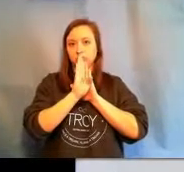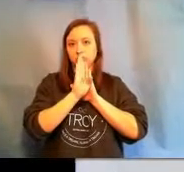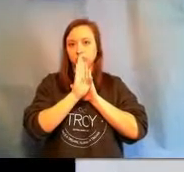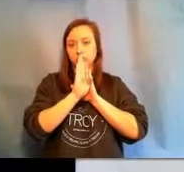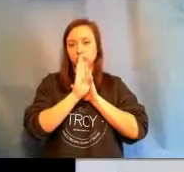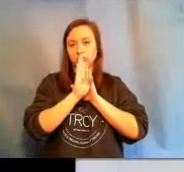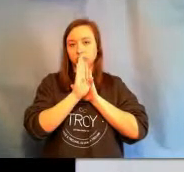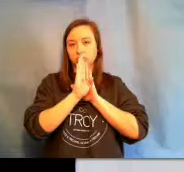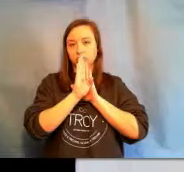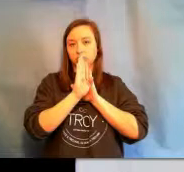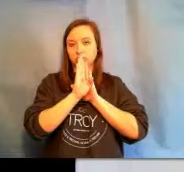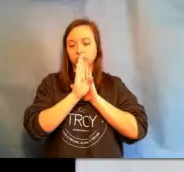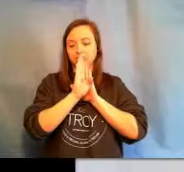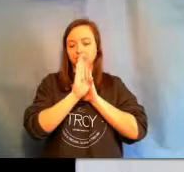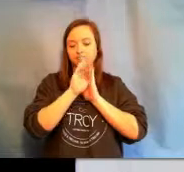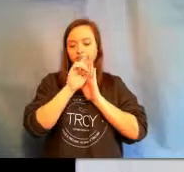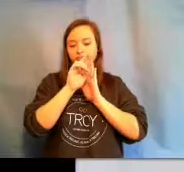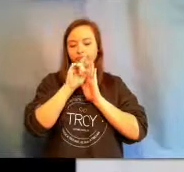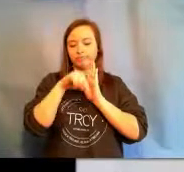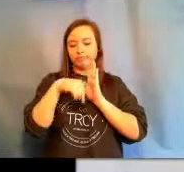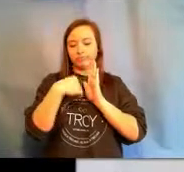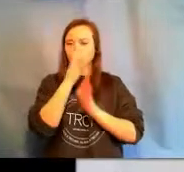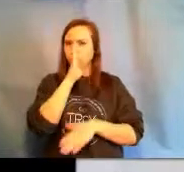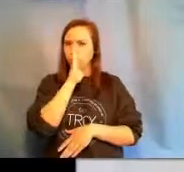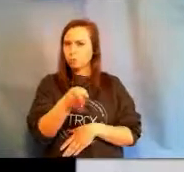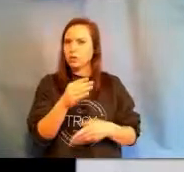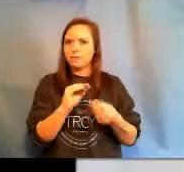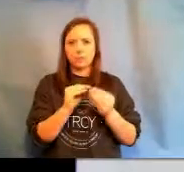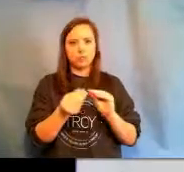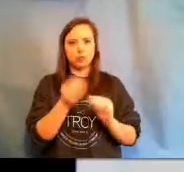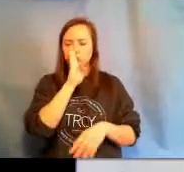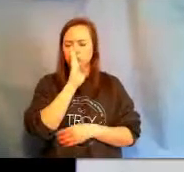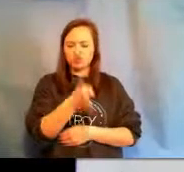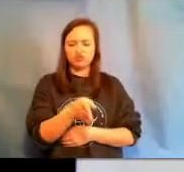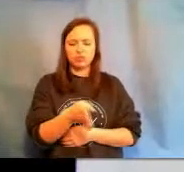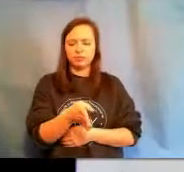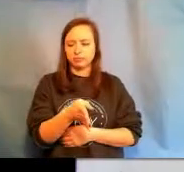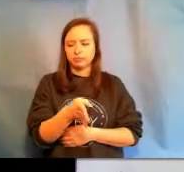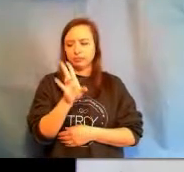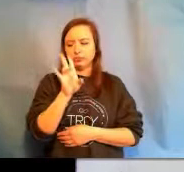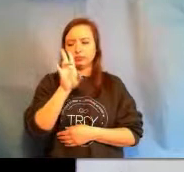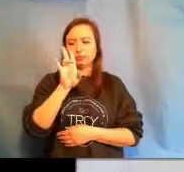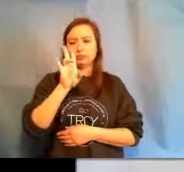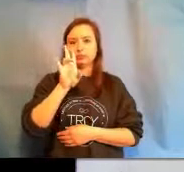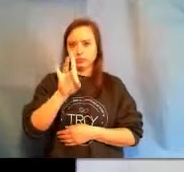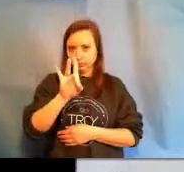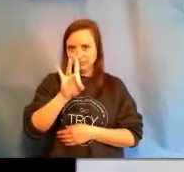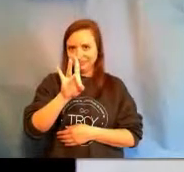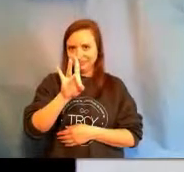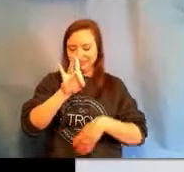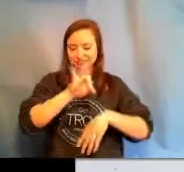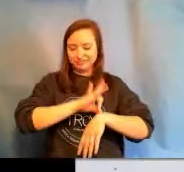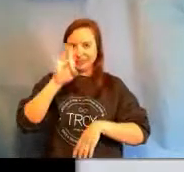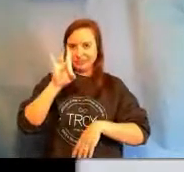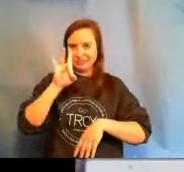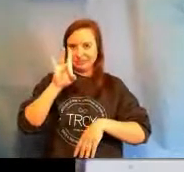are o'clock, my hour hand points at the number that the hour is. So it's 8 o'clock. So my hour hand